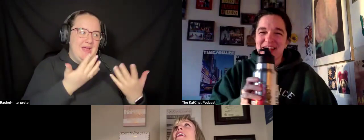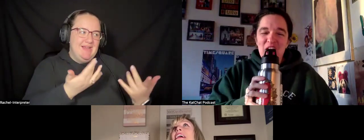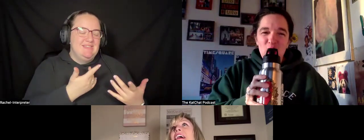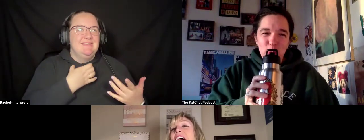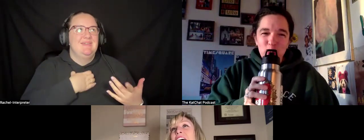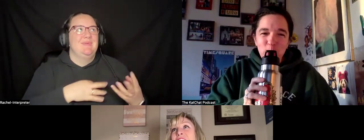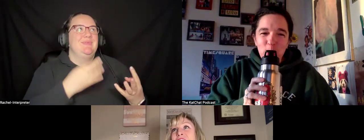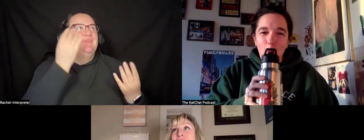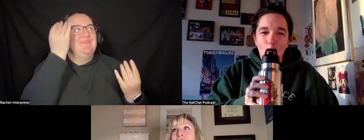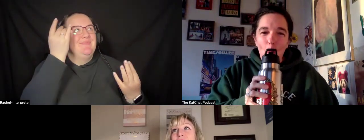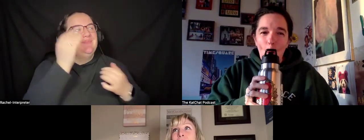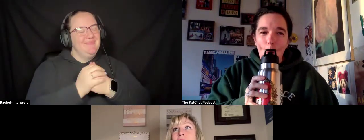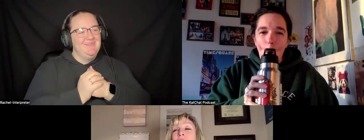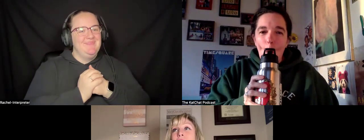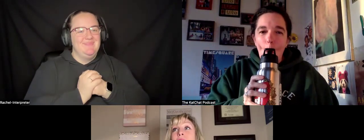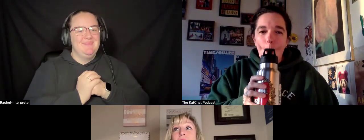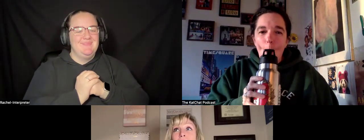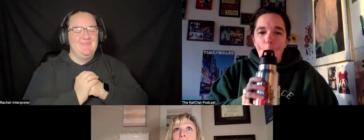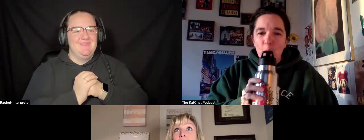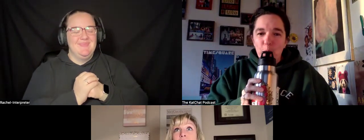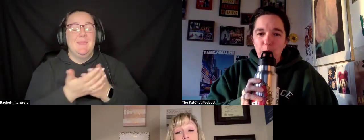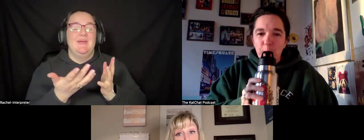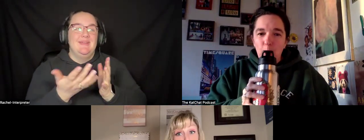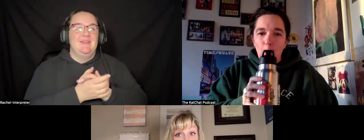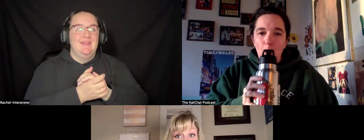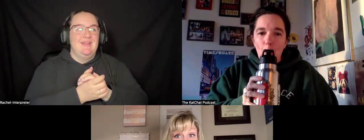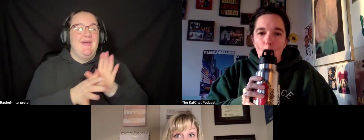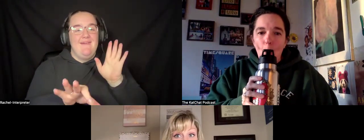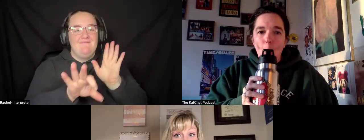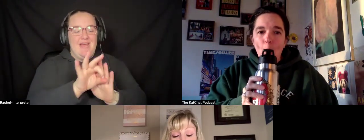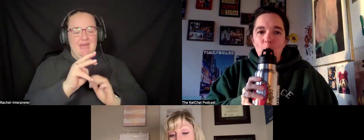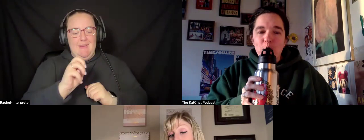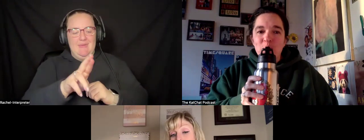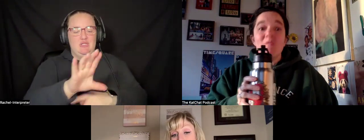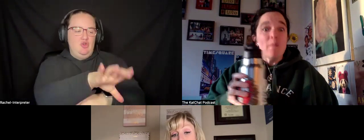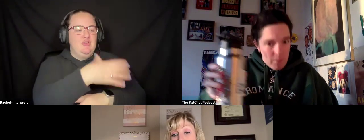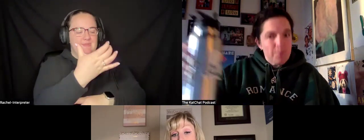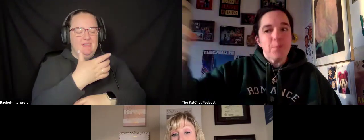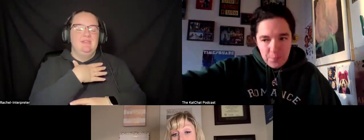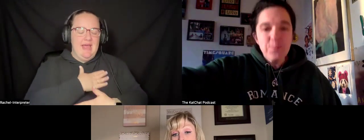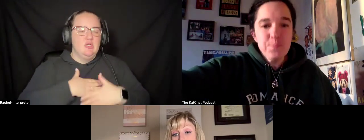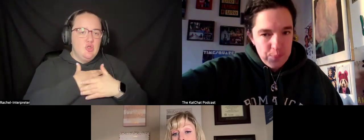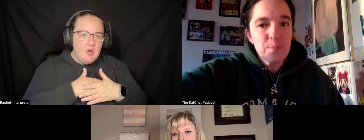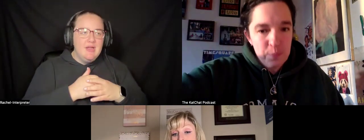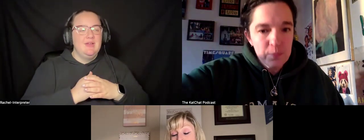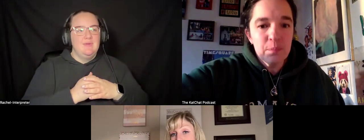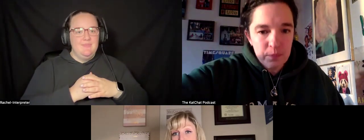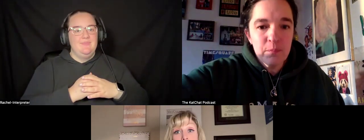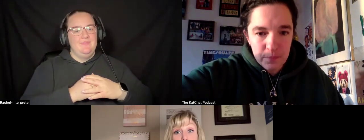thinking. But I liked Finding Mr. Christmas.